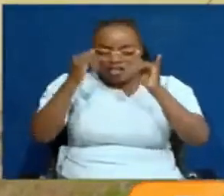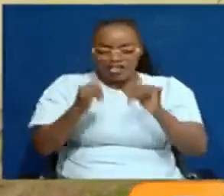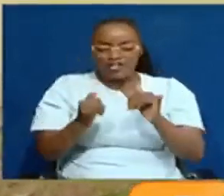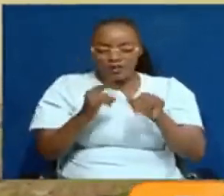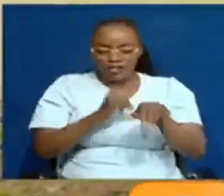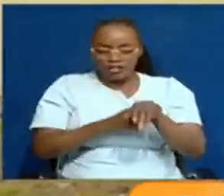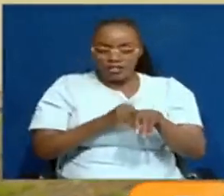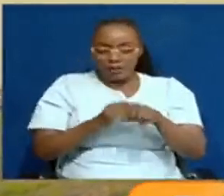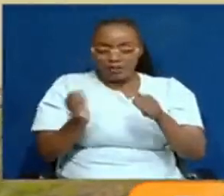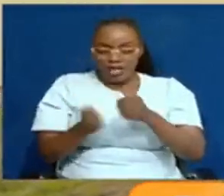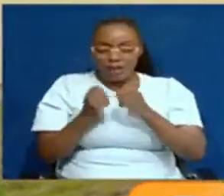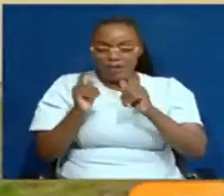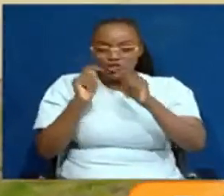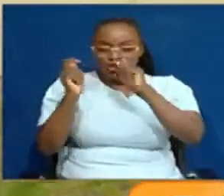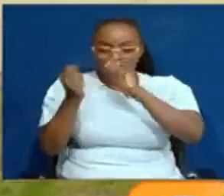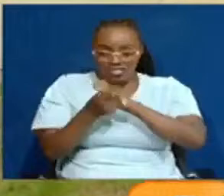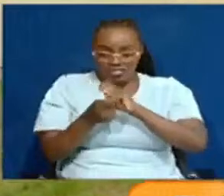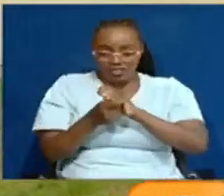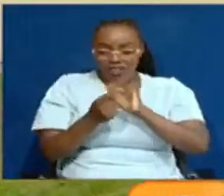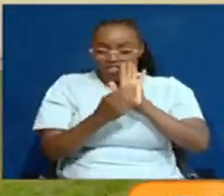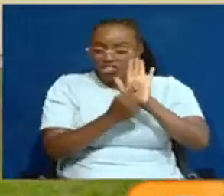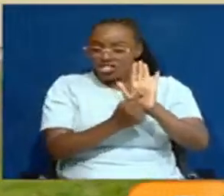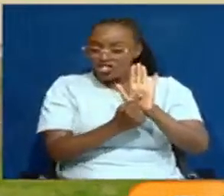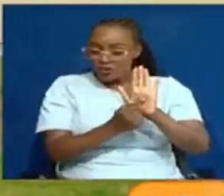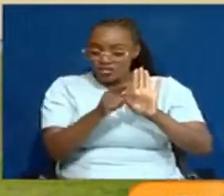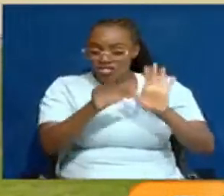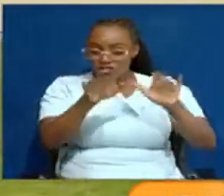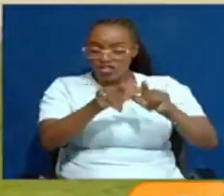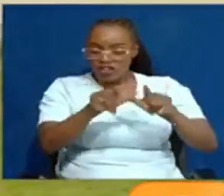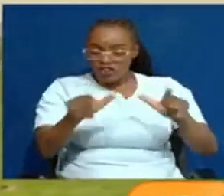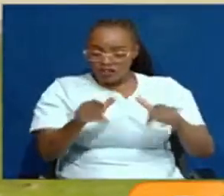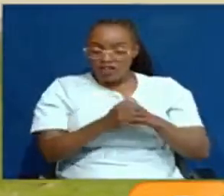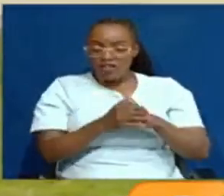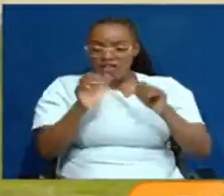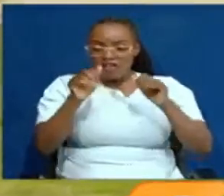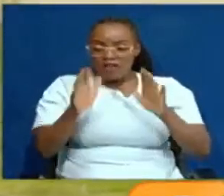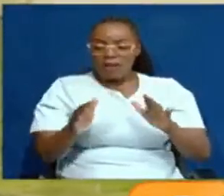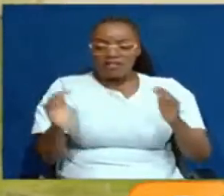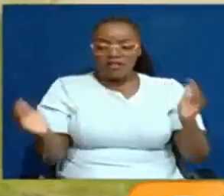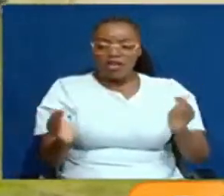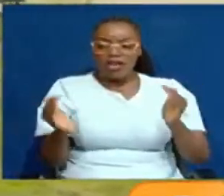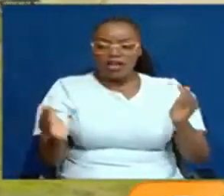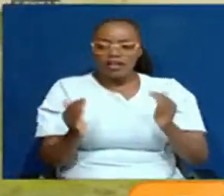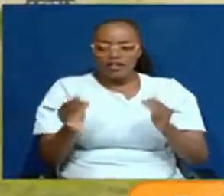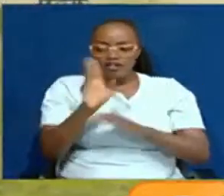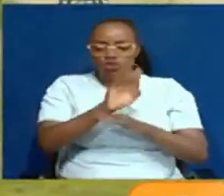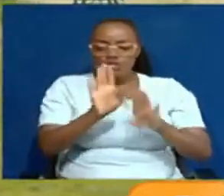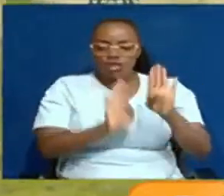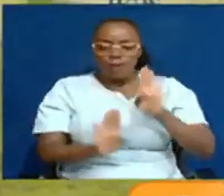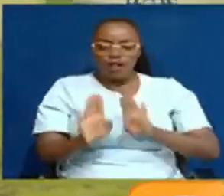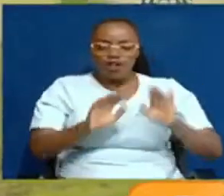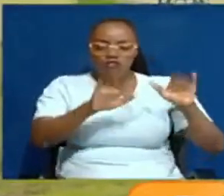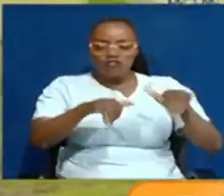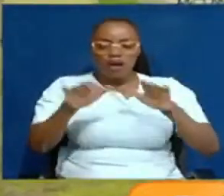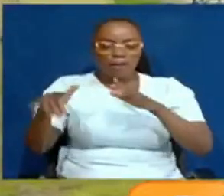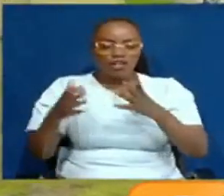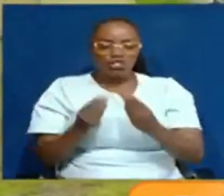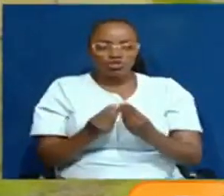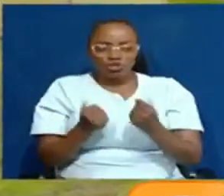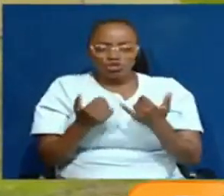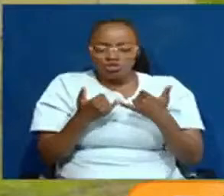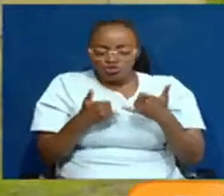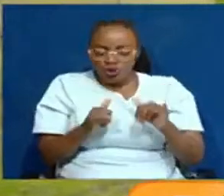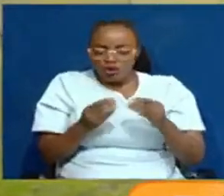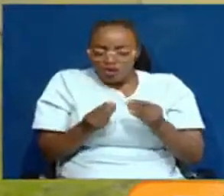for change. At this demonstration farm, farmers are encouraged to adopt biological farming solutions to